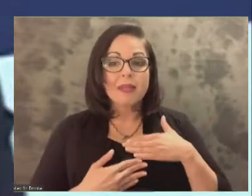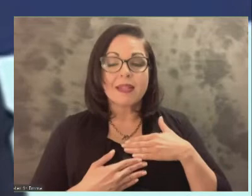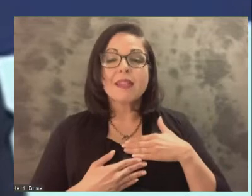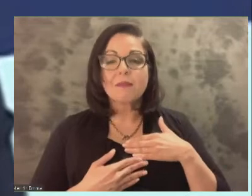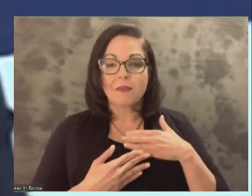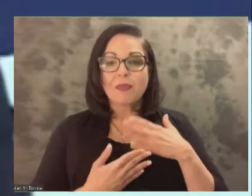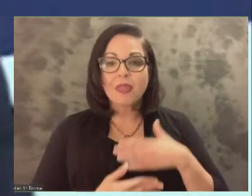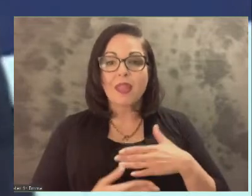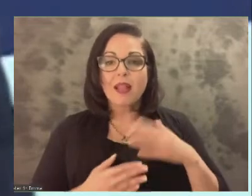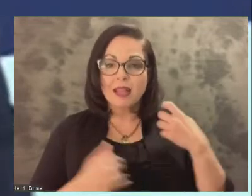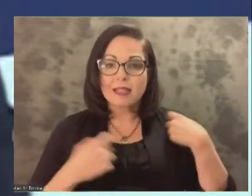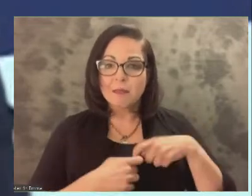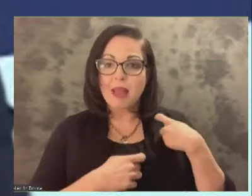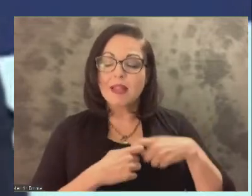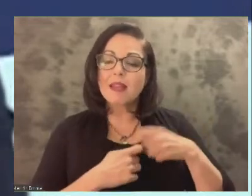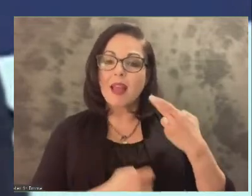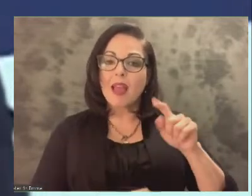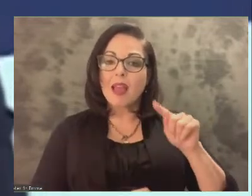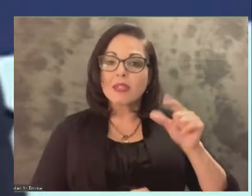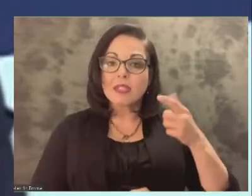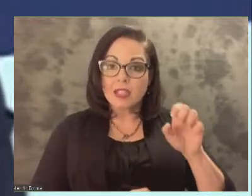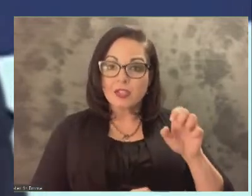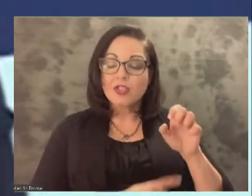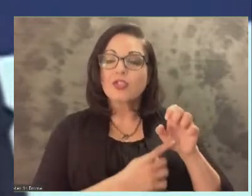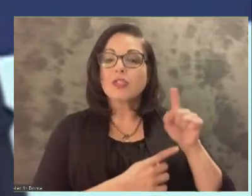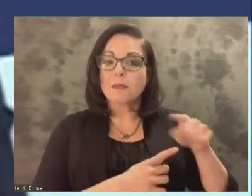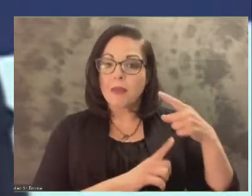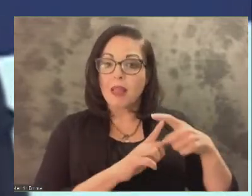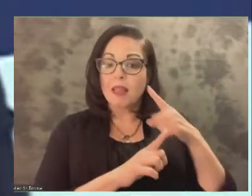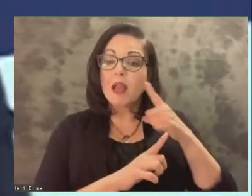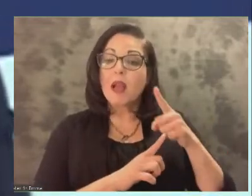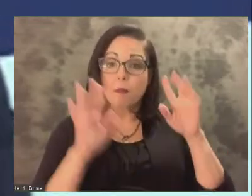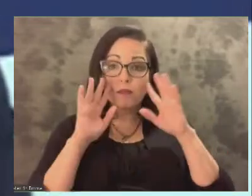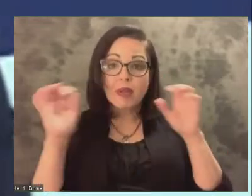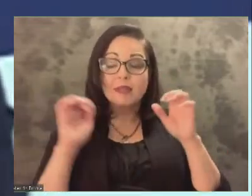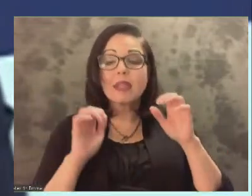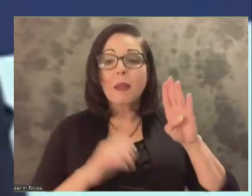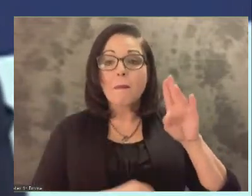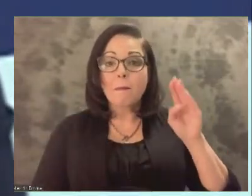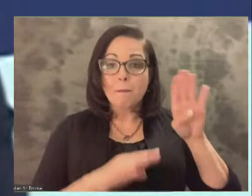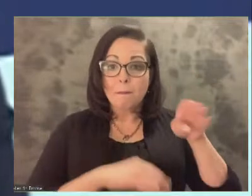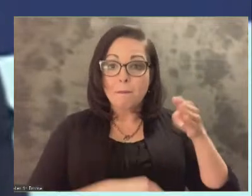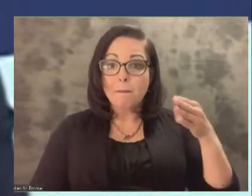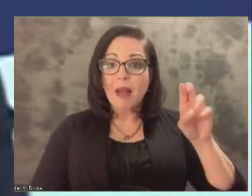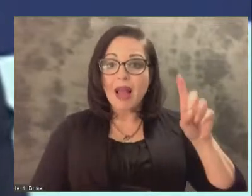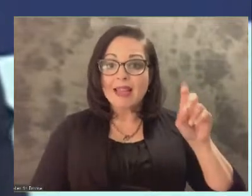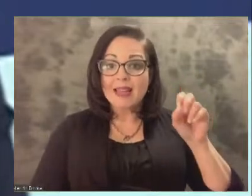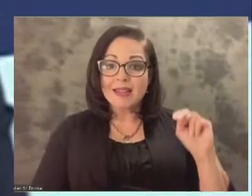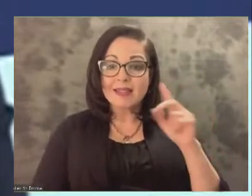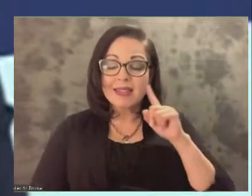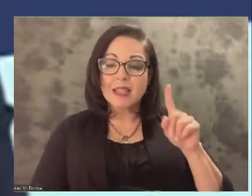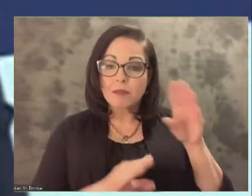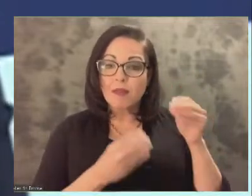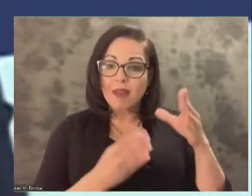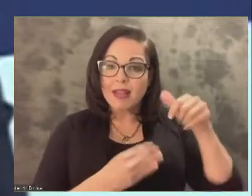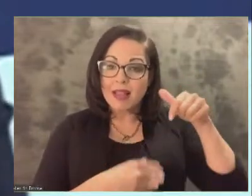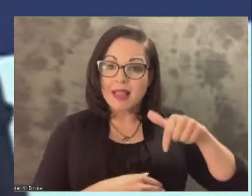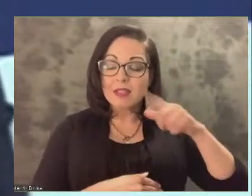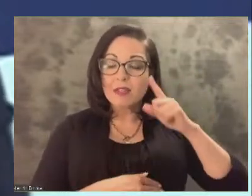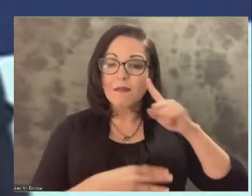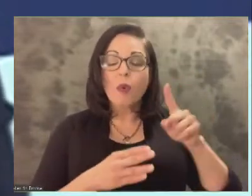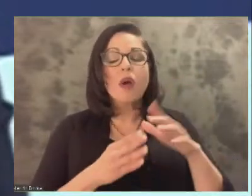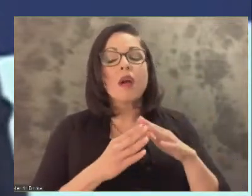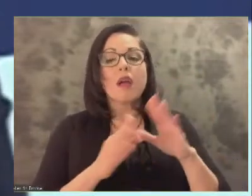of our charge. President Biden charged this task force to provide recommendations for mitigating health